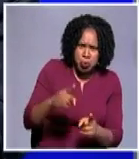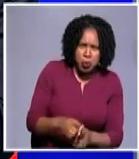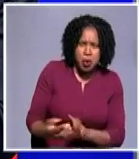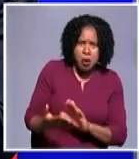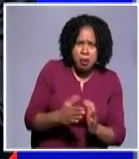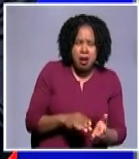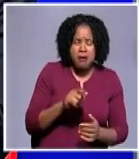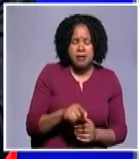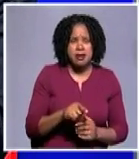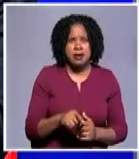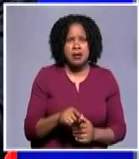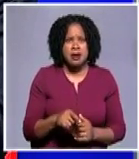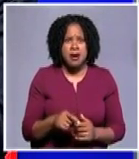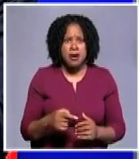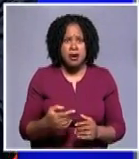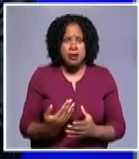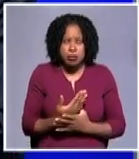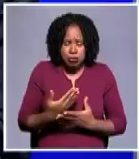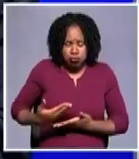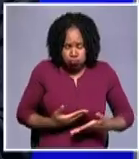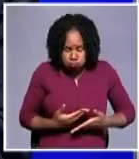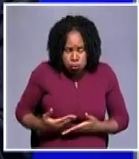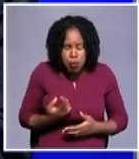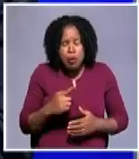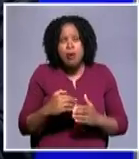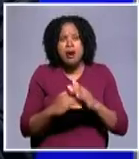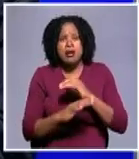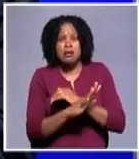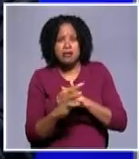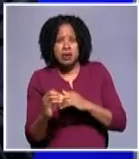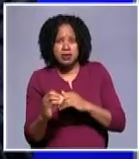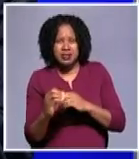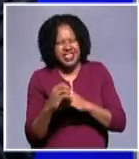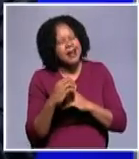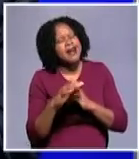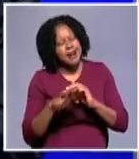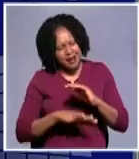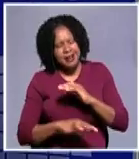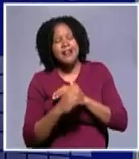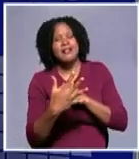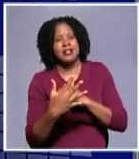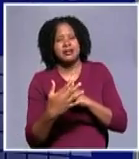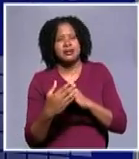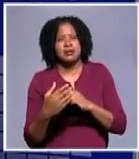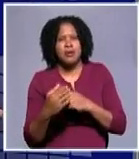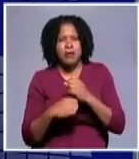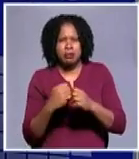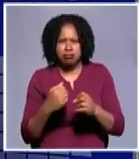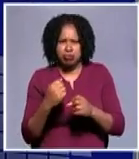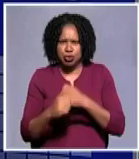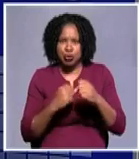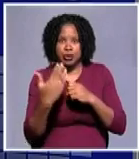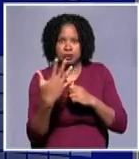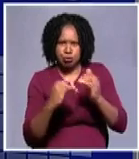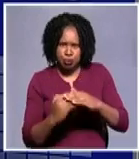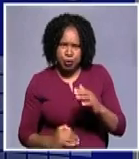mortalities, mm-hmm. Newborn mortality and under 5 mortality. On the part of NDP 5, considering the